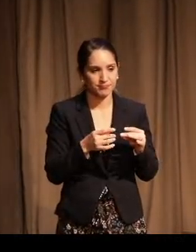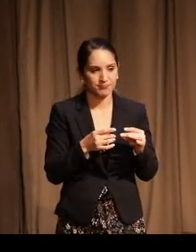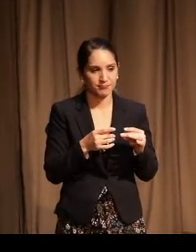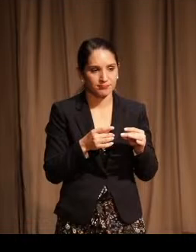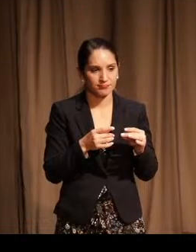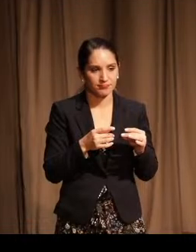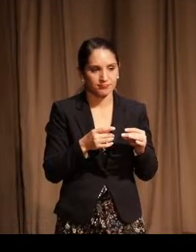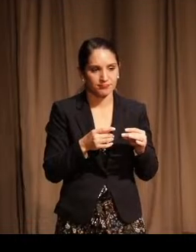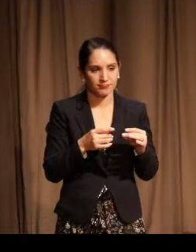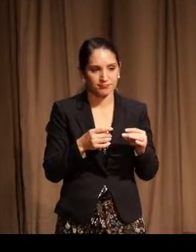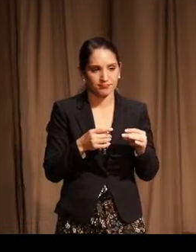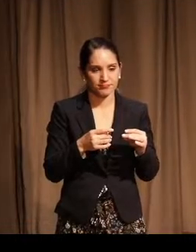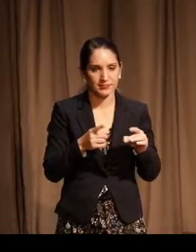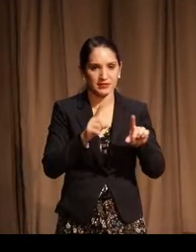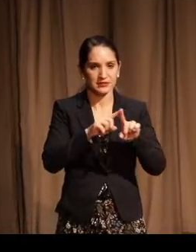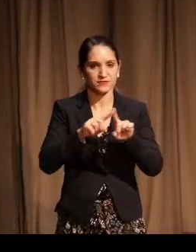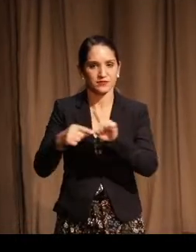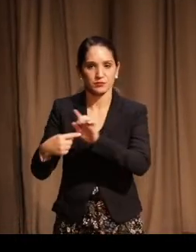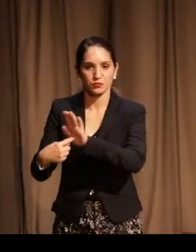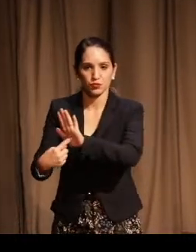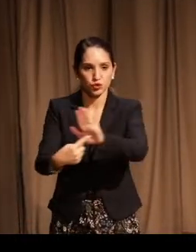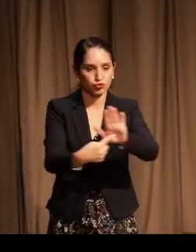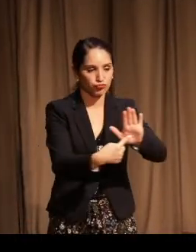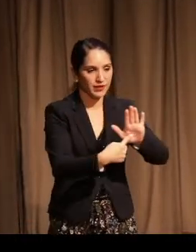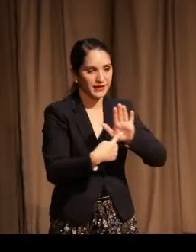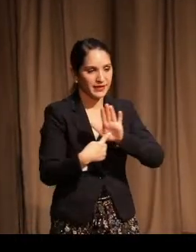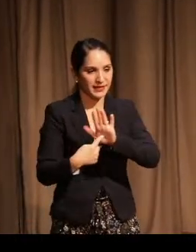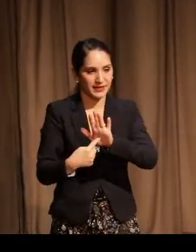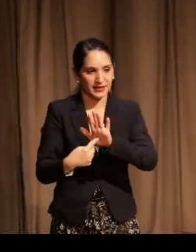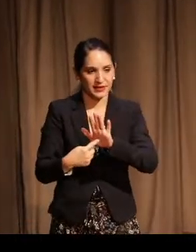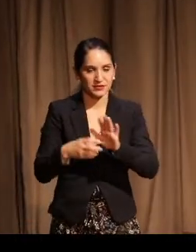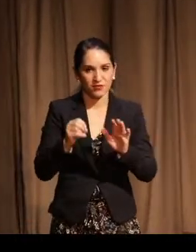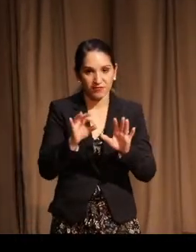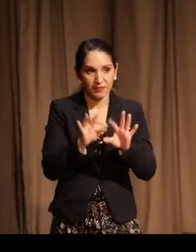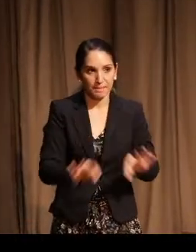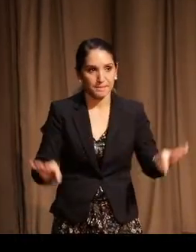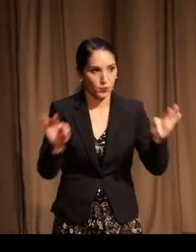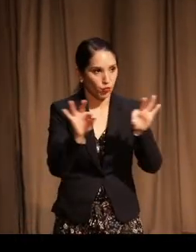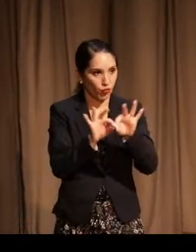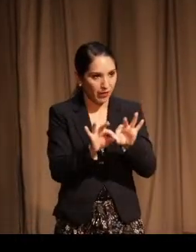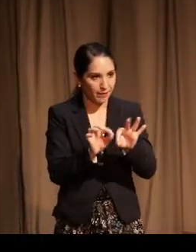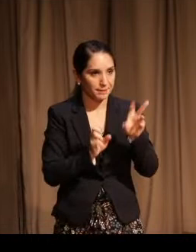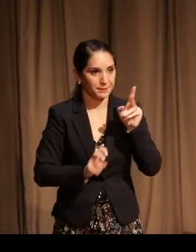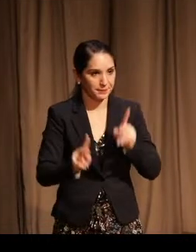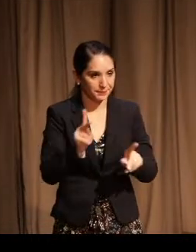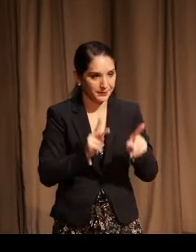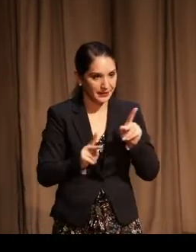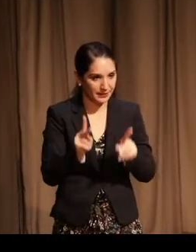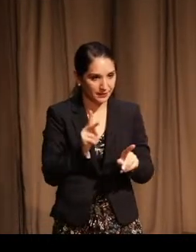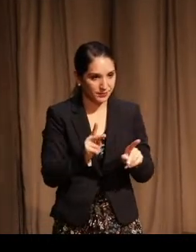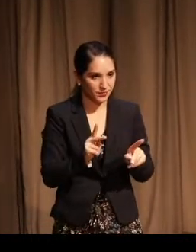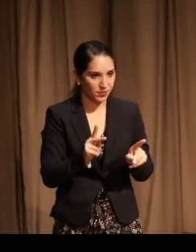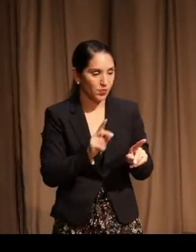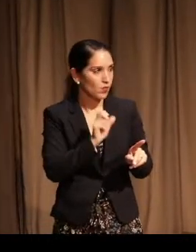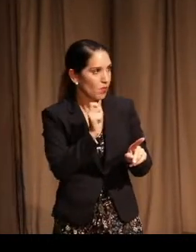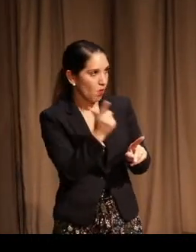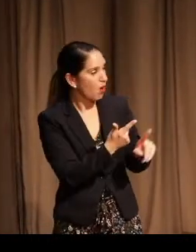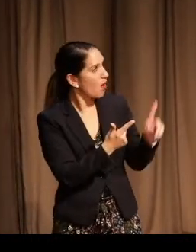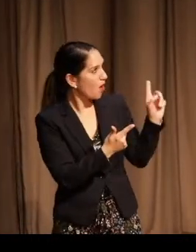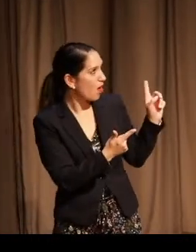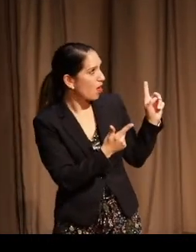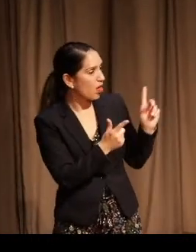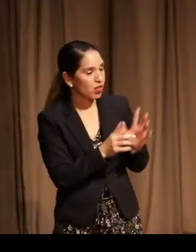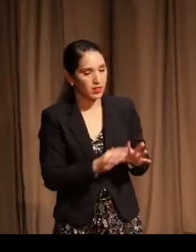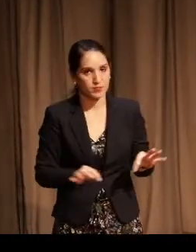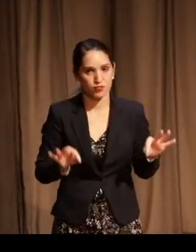offerings and like portraitures of these important figures and all of these kinds of different movements and environmental movements